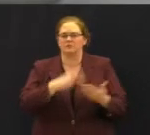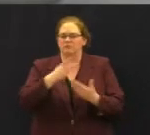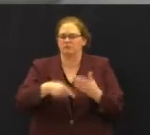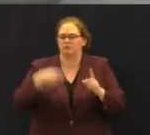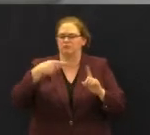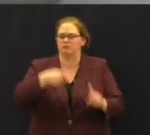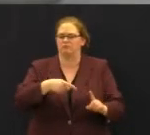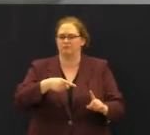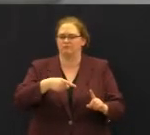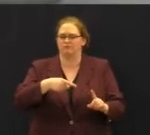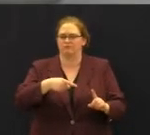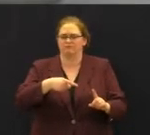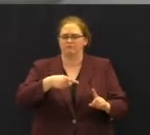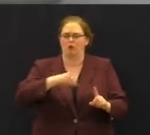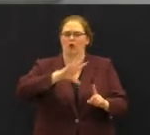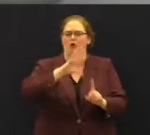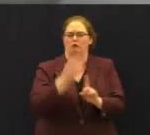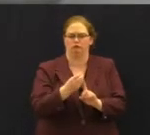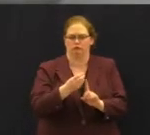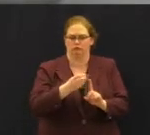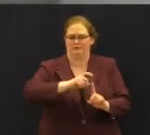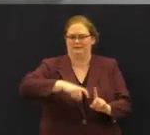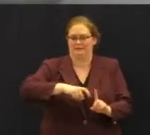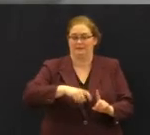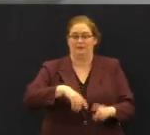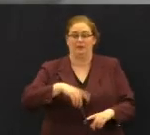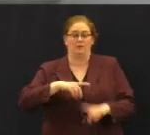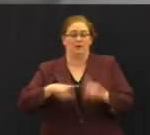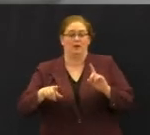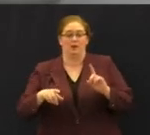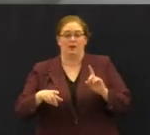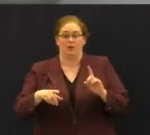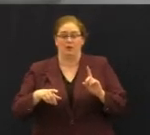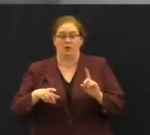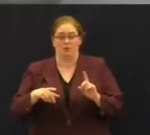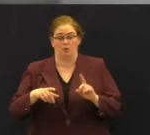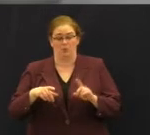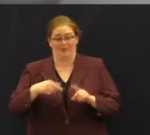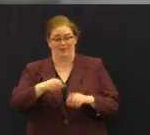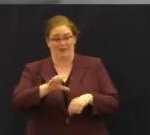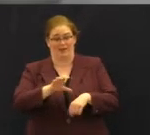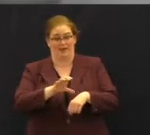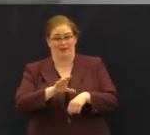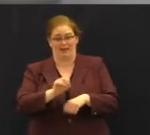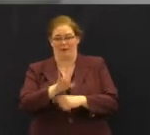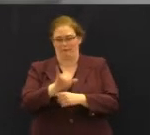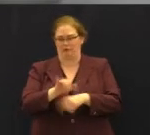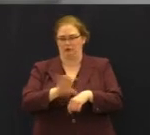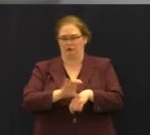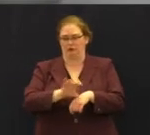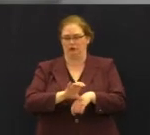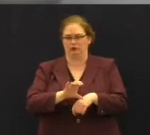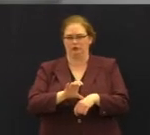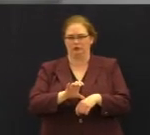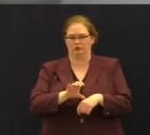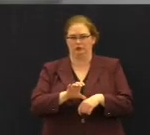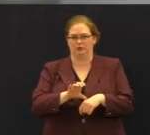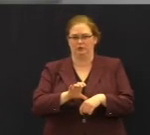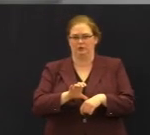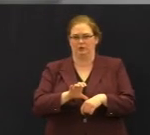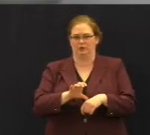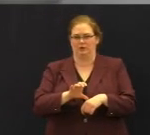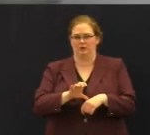to their needs culturally. But when the Catholic Church went, I should say, broke or